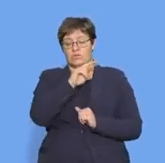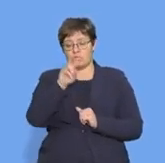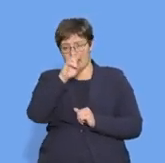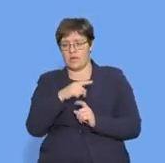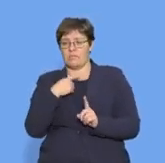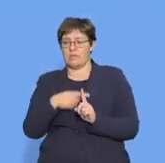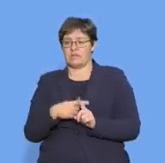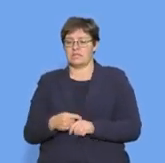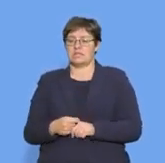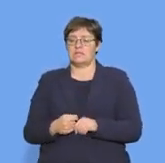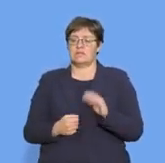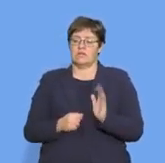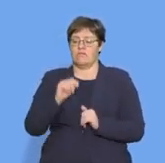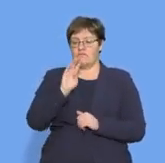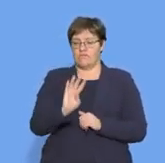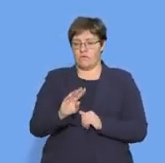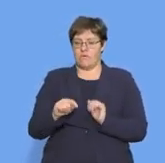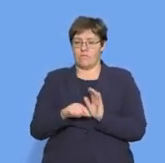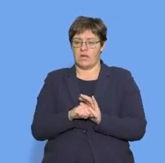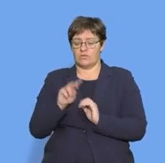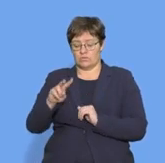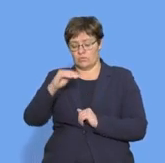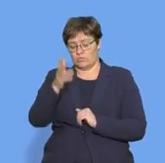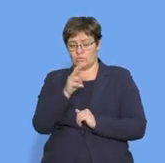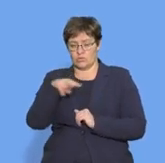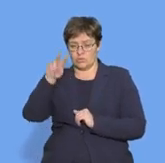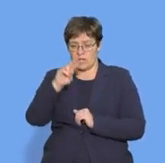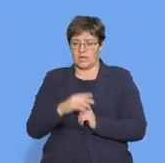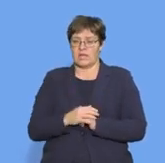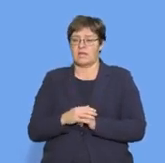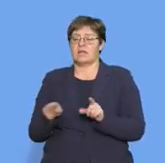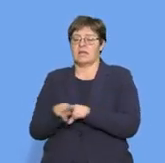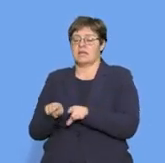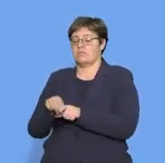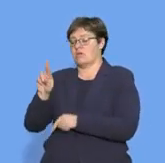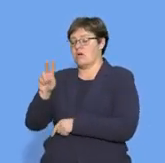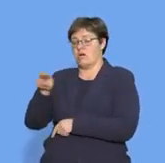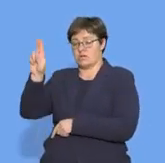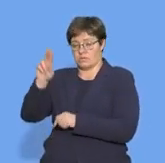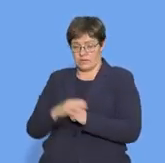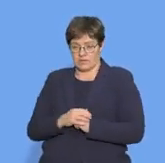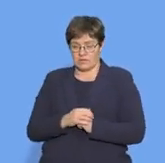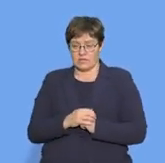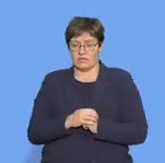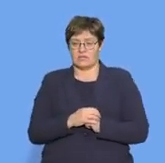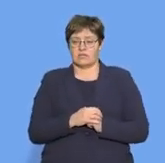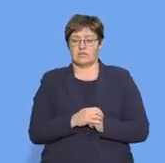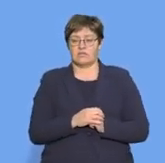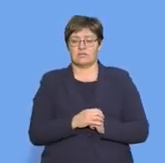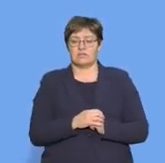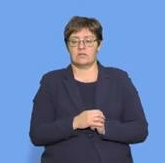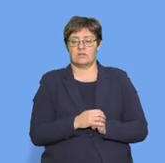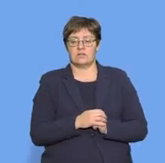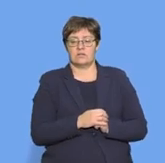all squared plus it is 4 minus 2 all squared, and this will give me my radius, right? So,